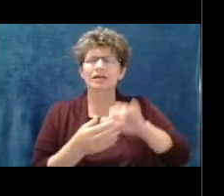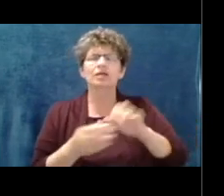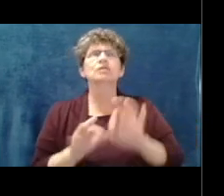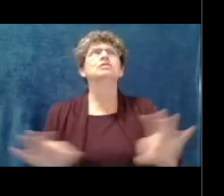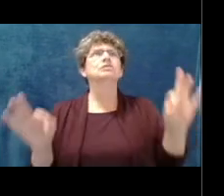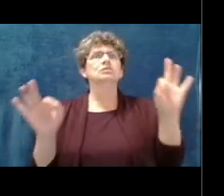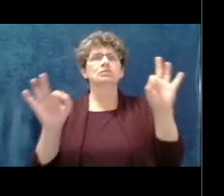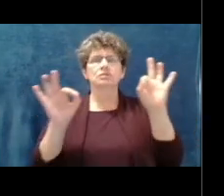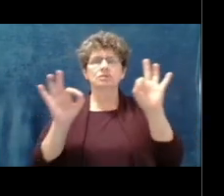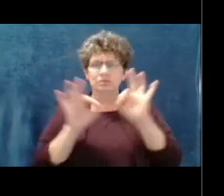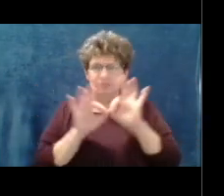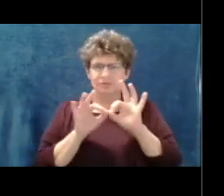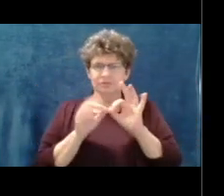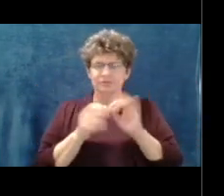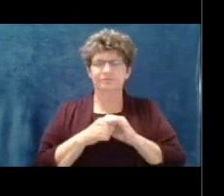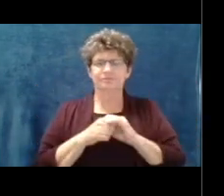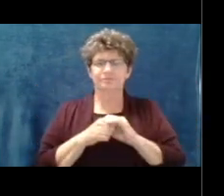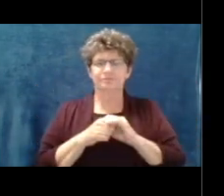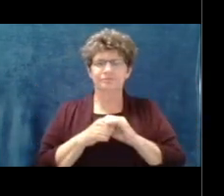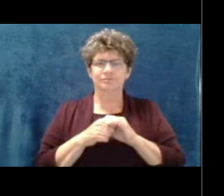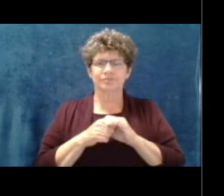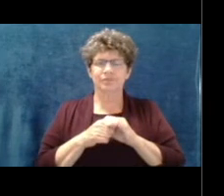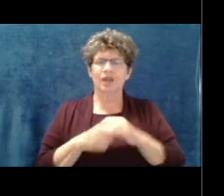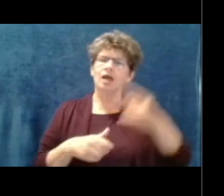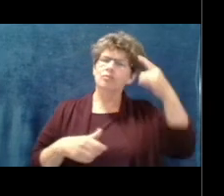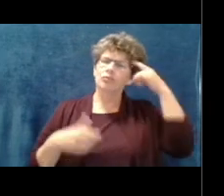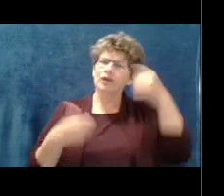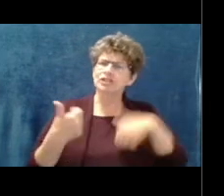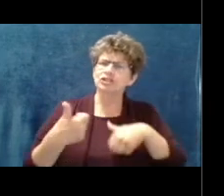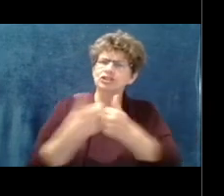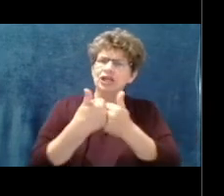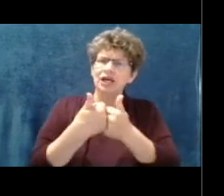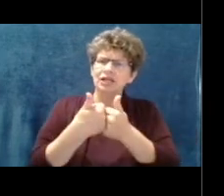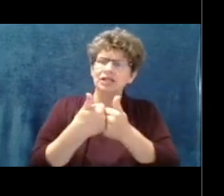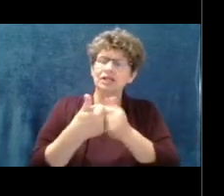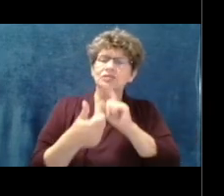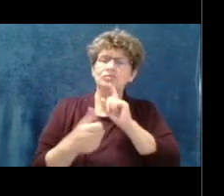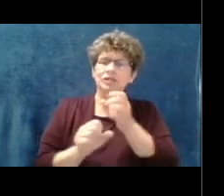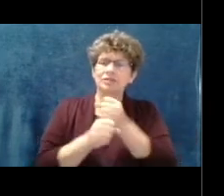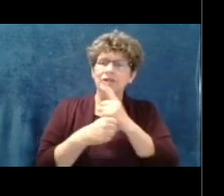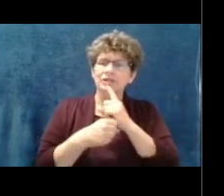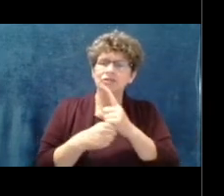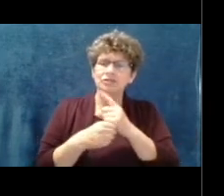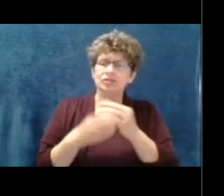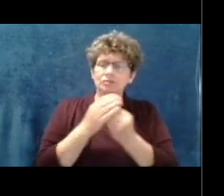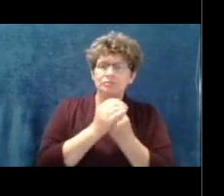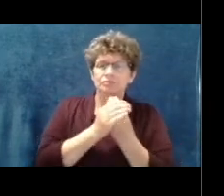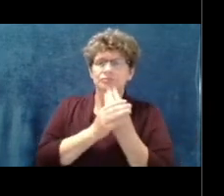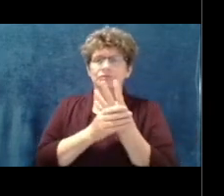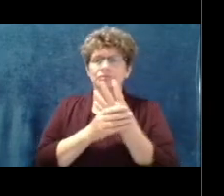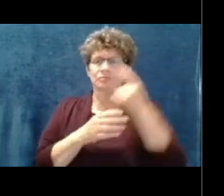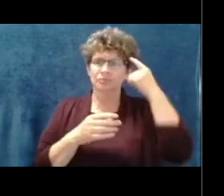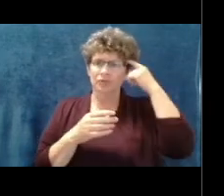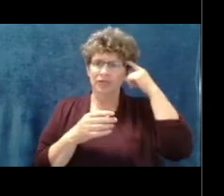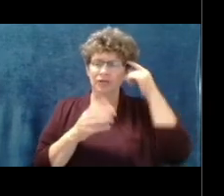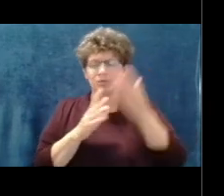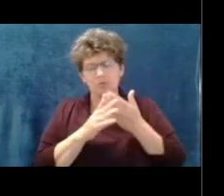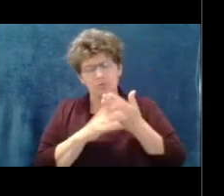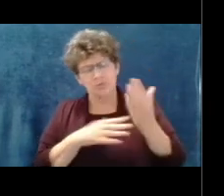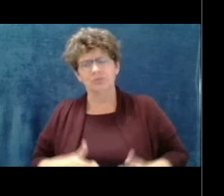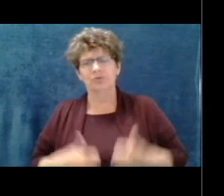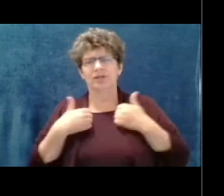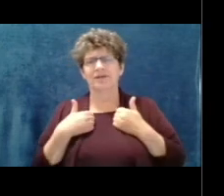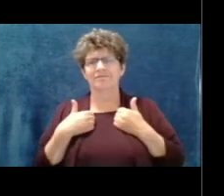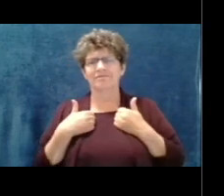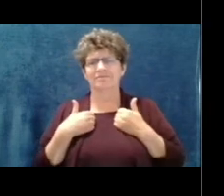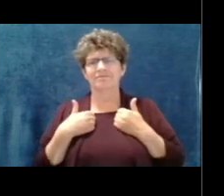challenge promotes neuroplasticity and that it promotes it across the lifespan. It's fertilizer also for the brain. And